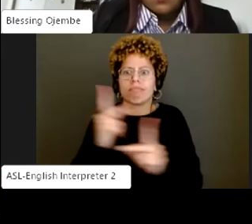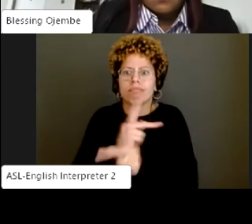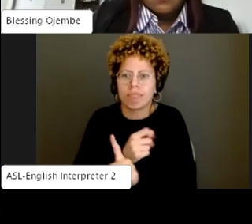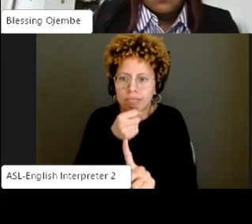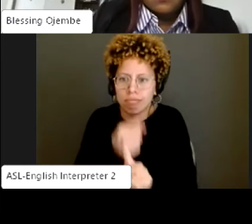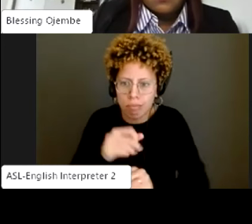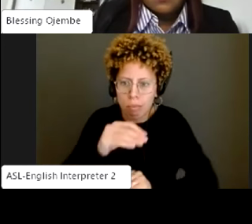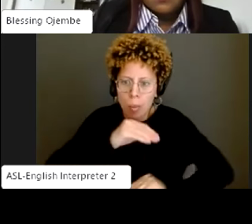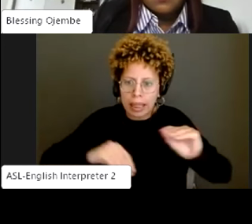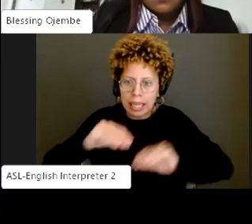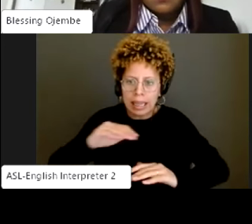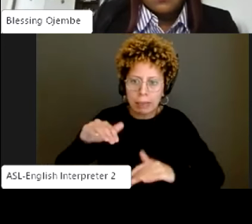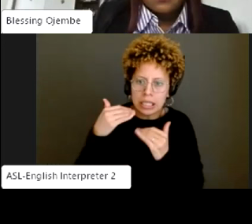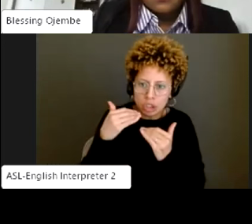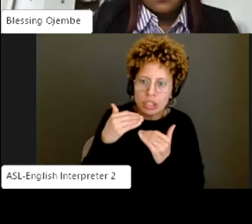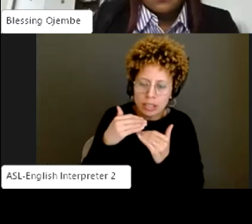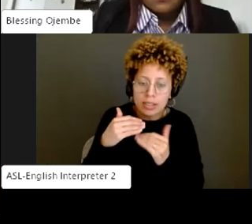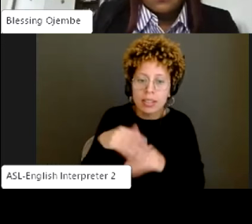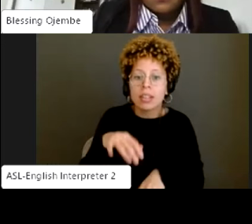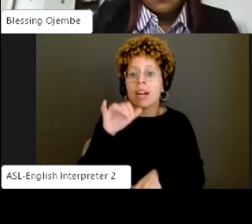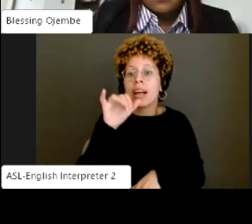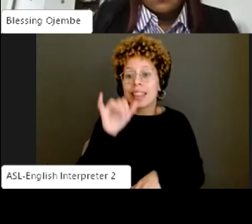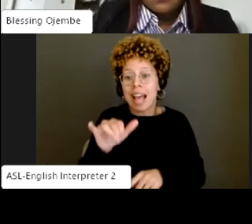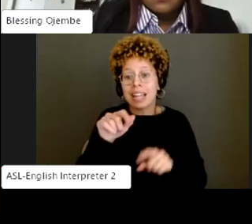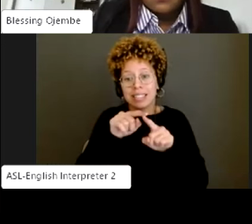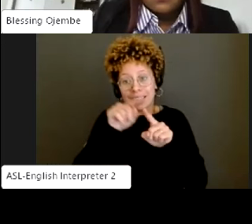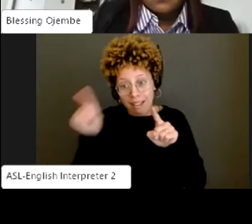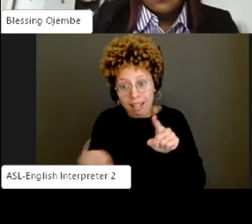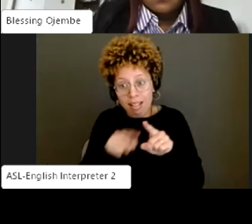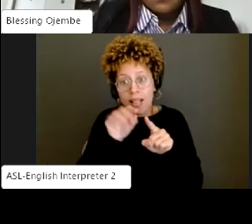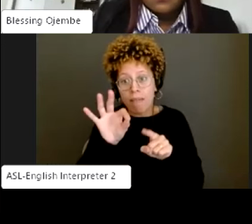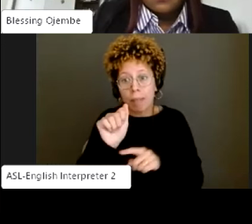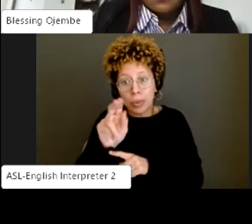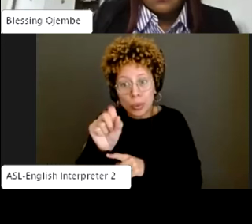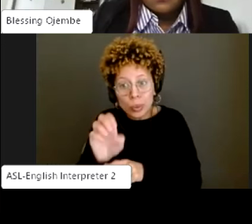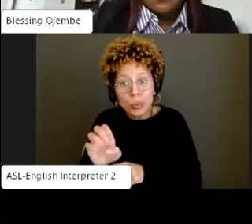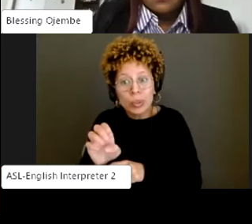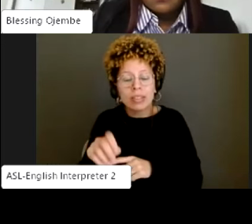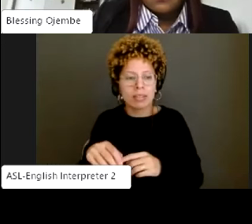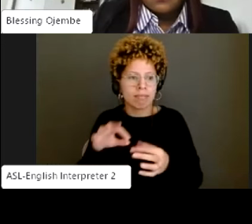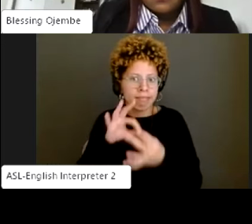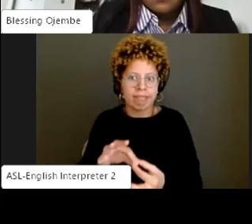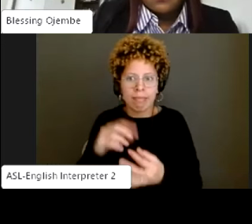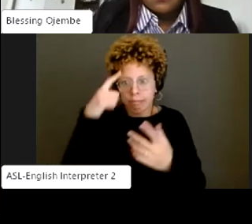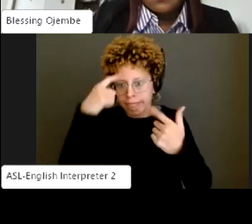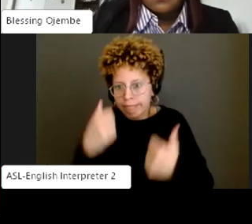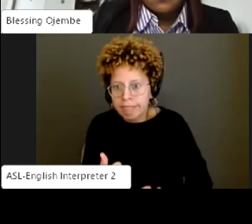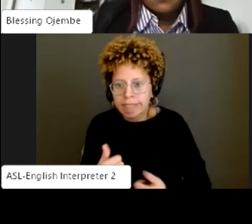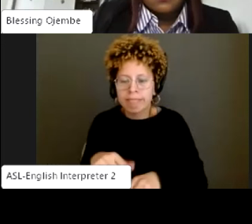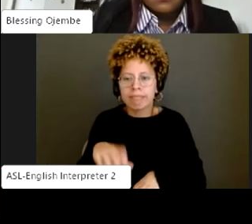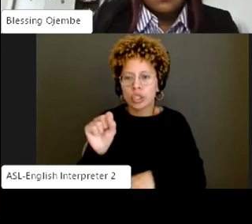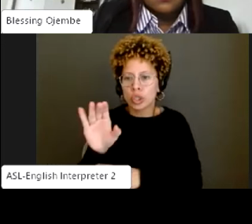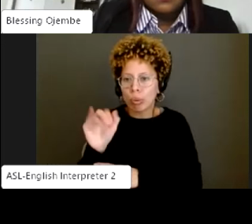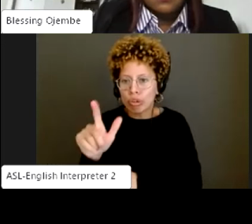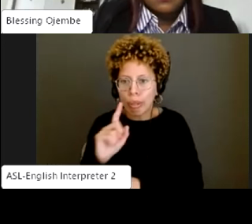Now, this cycle of abuse, neglect, mobility decline, social isolation, social loneliness has a